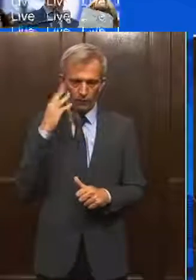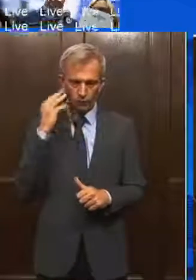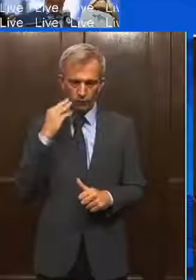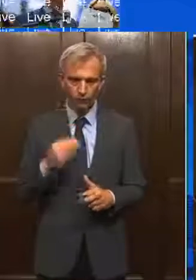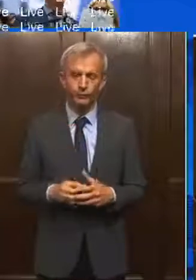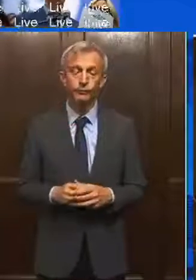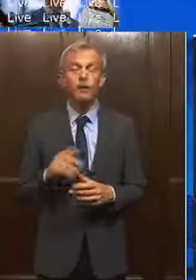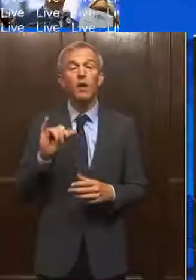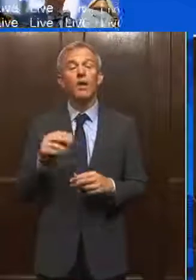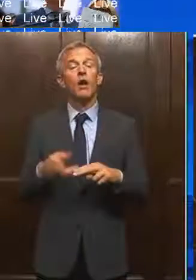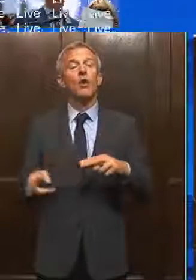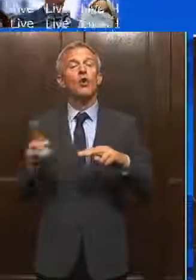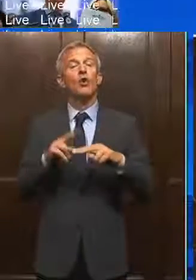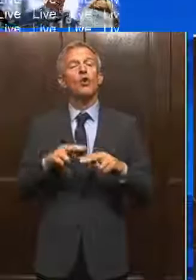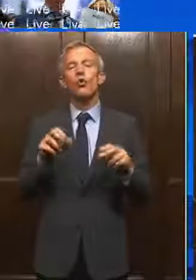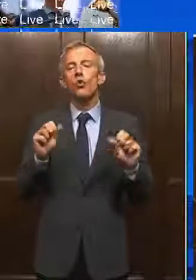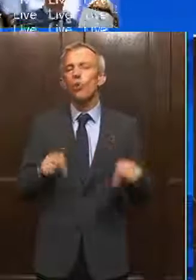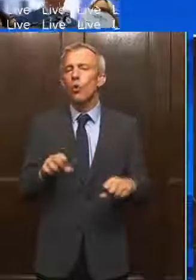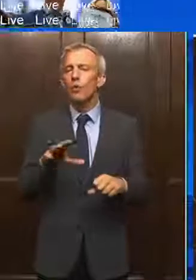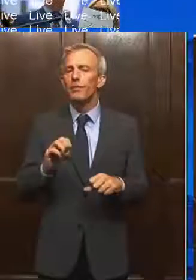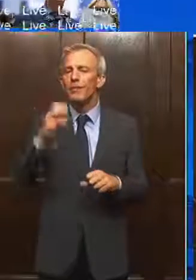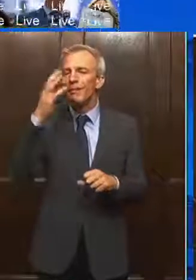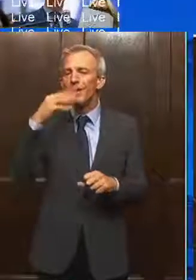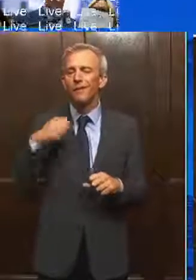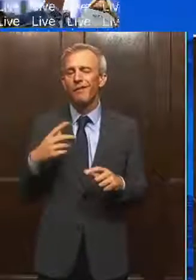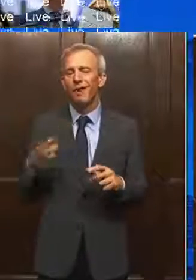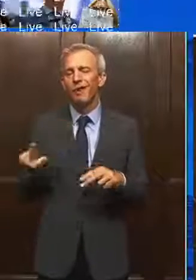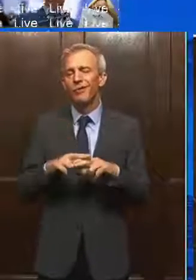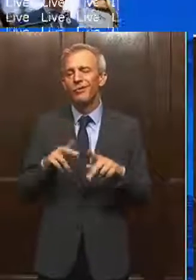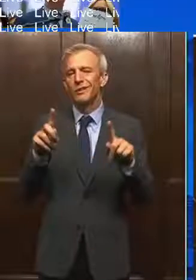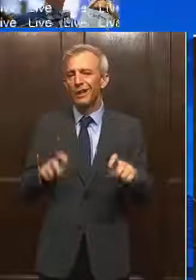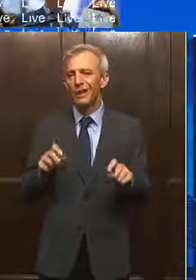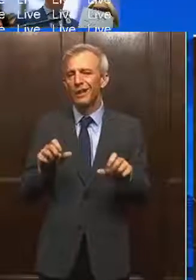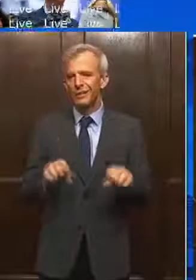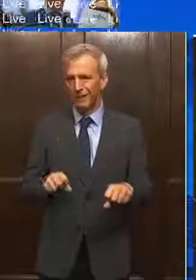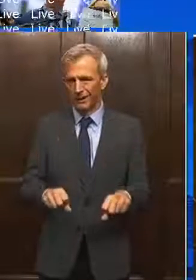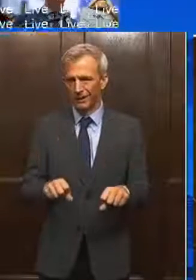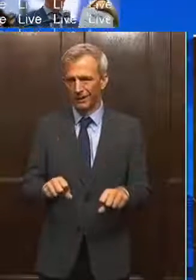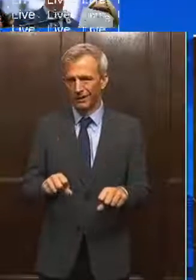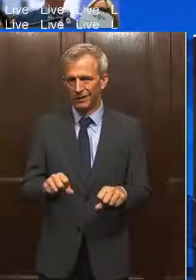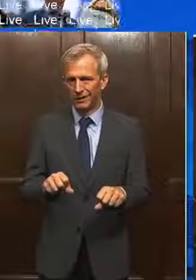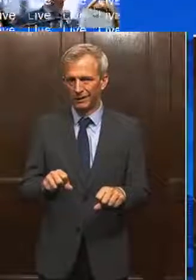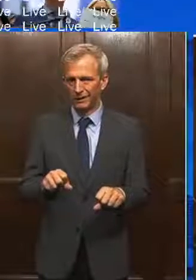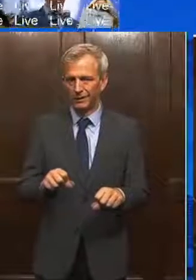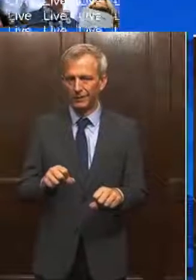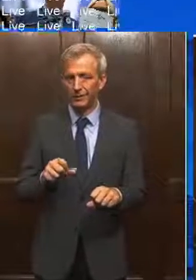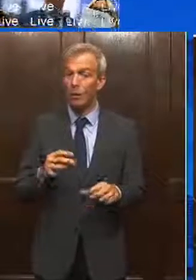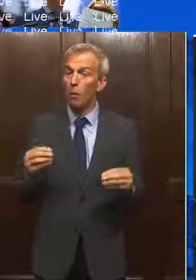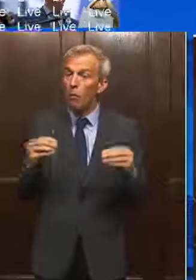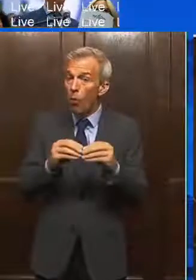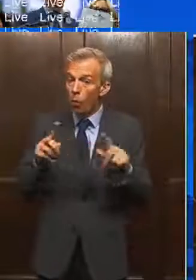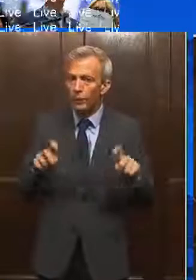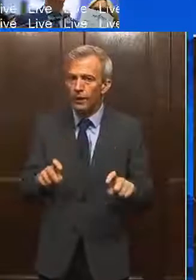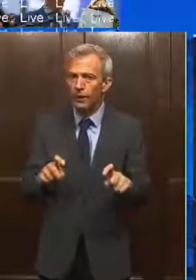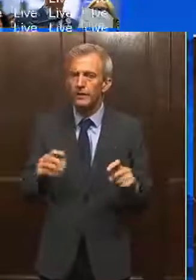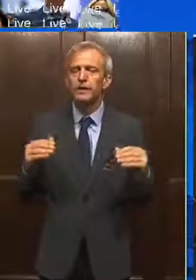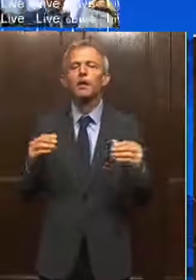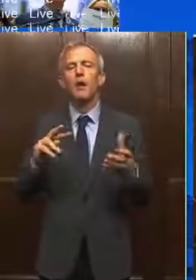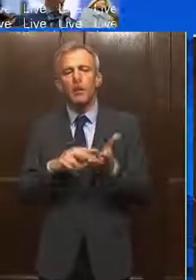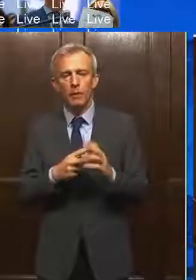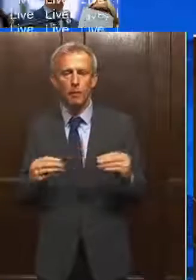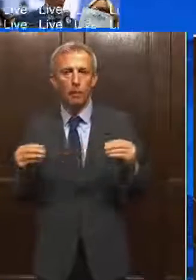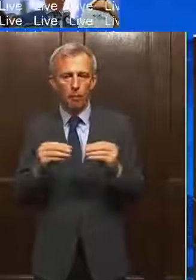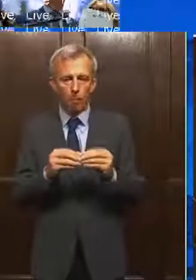as much about our increased test capacity as spread. More tests equal more